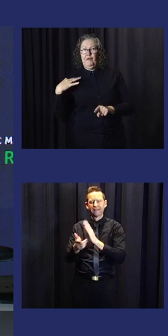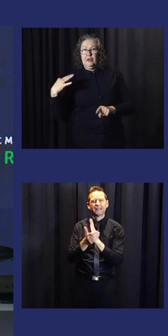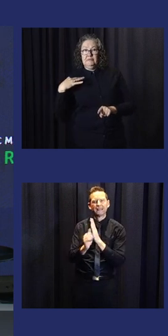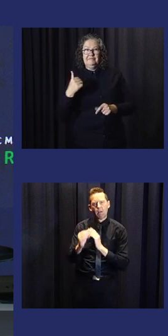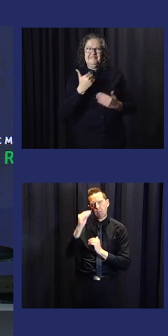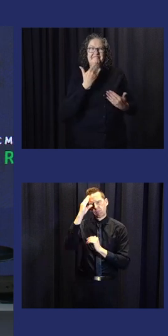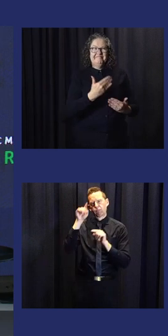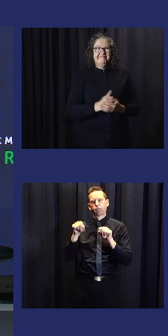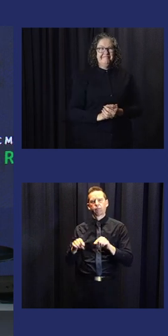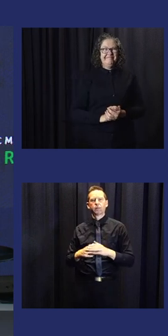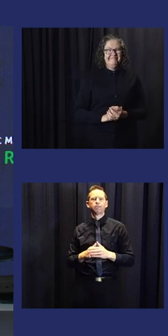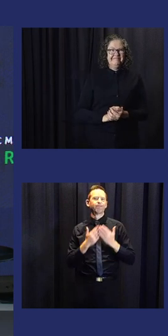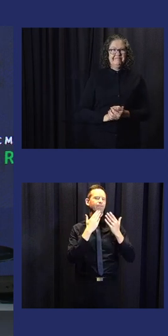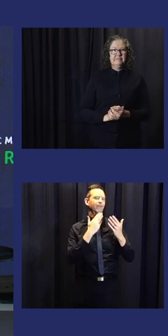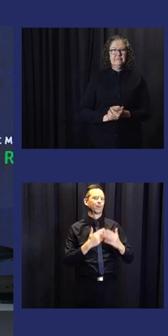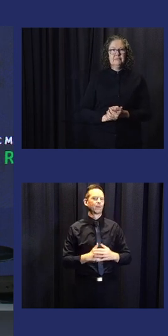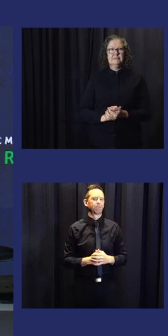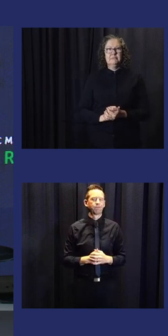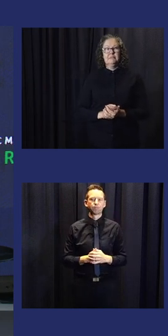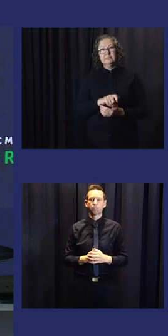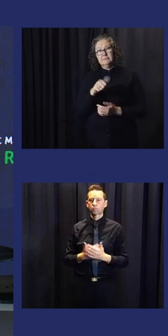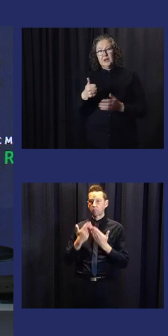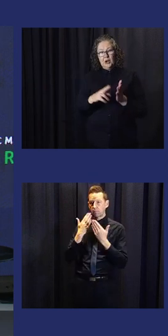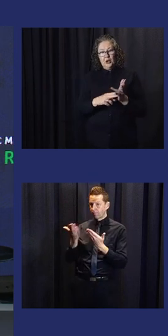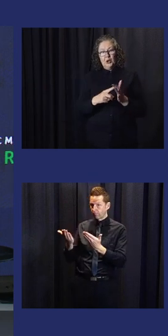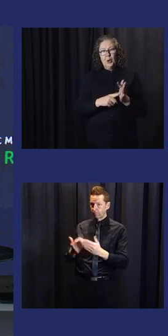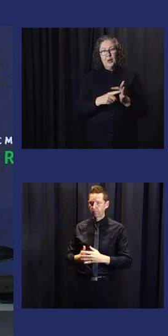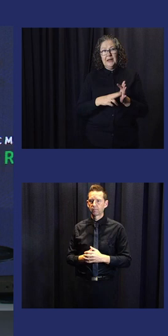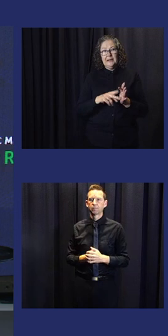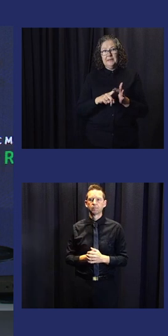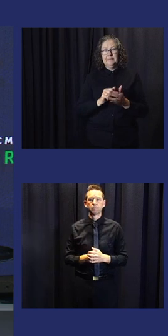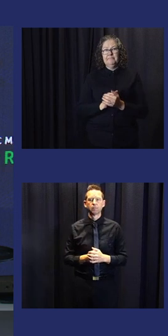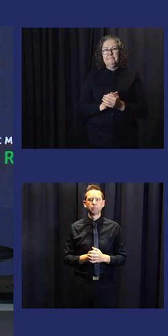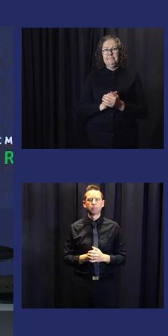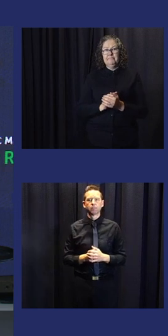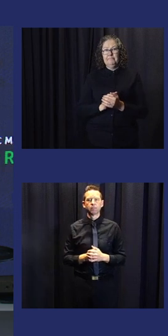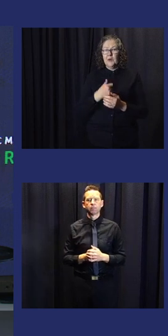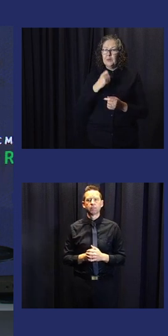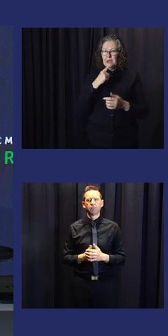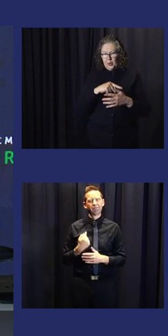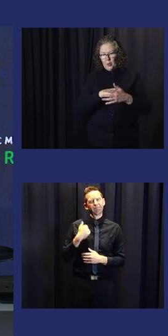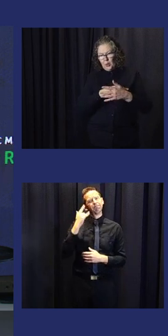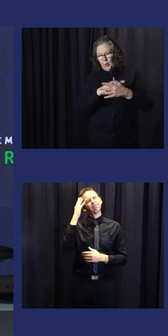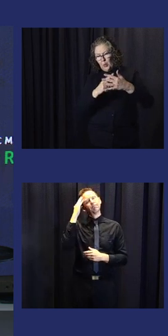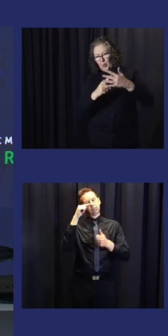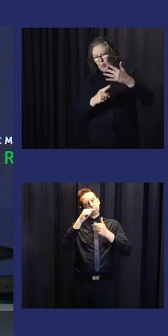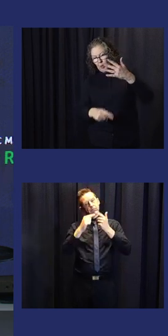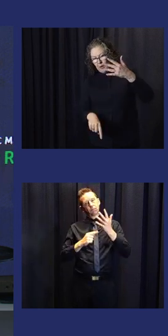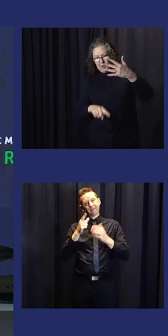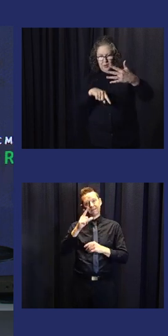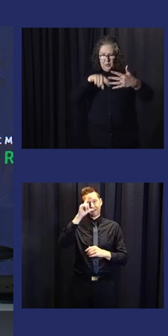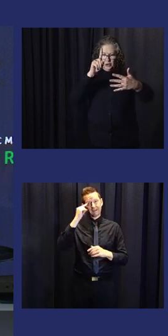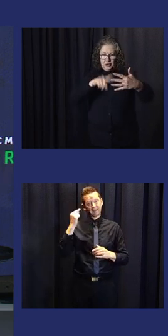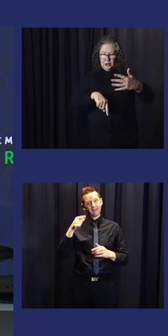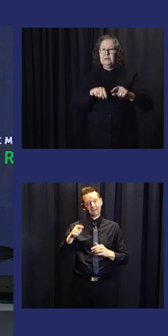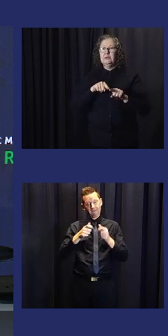Robert. Thank you, Nolan. I'd say of all of the points, that the